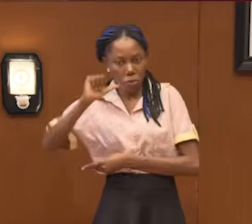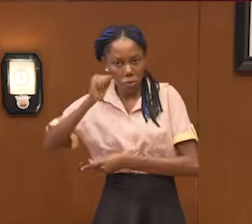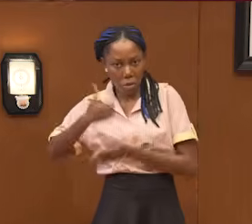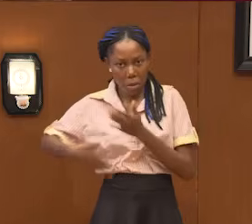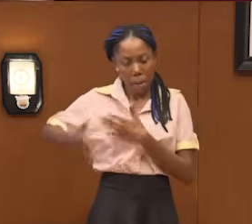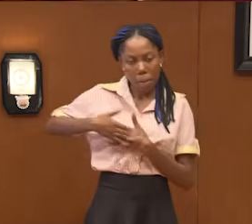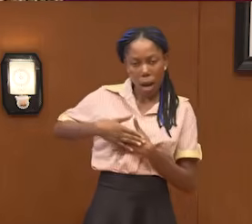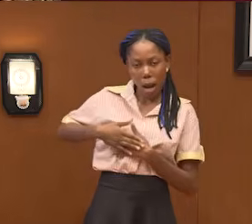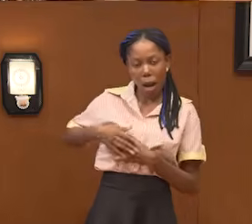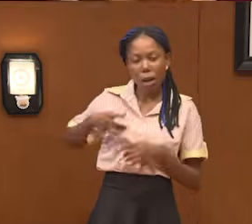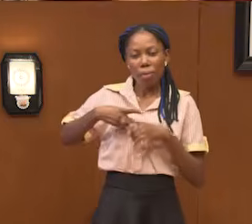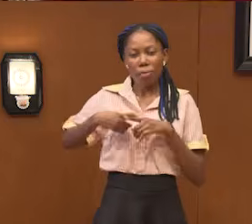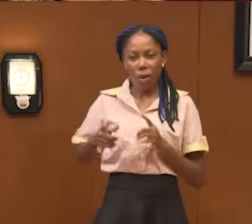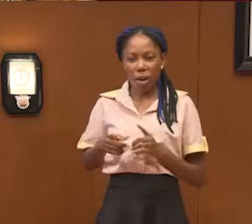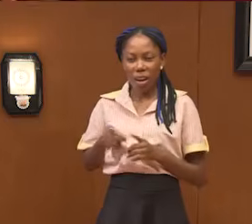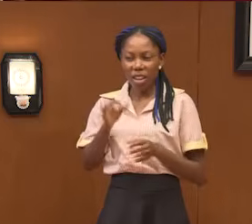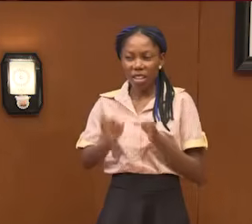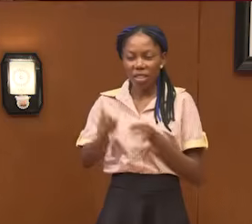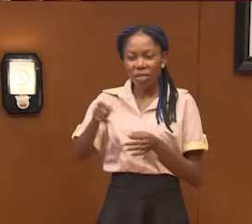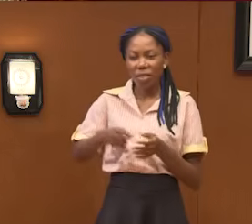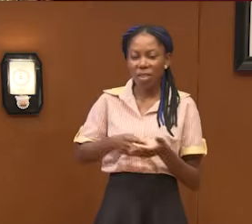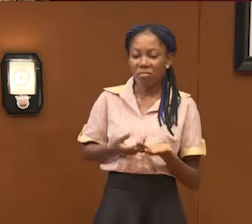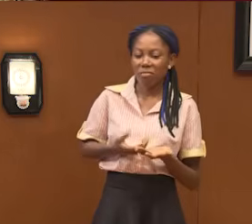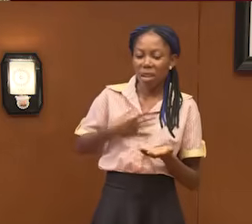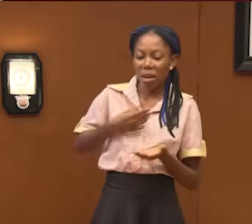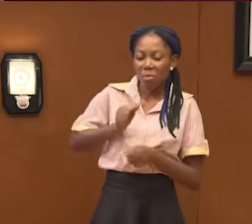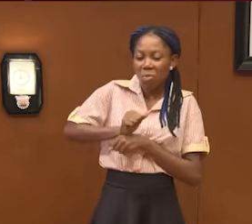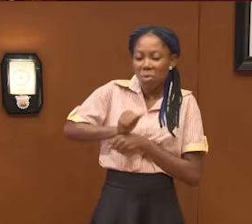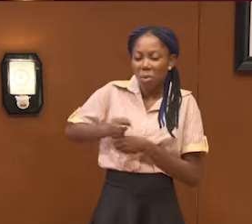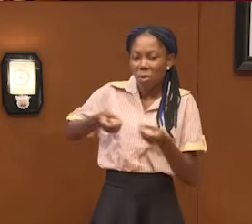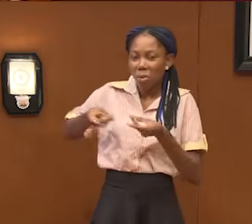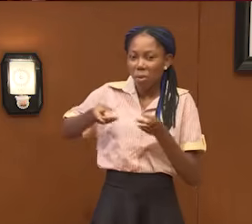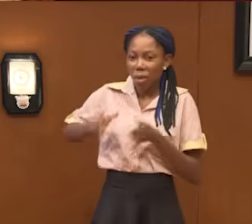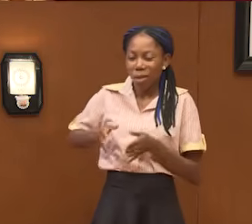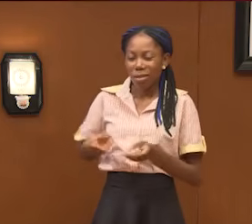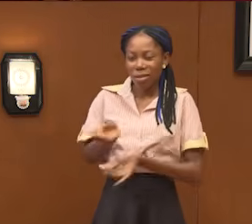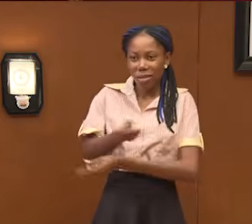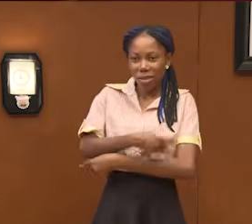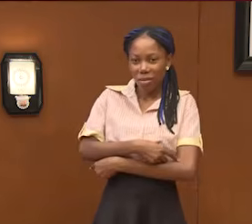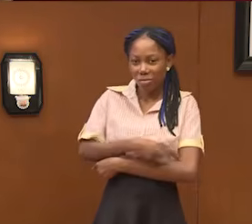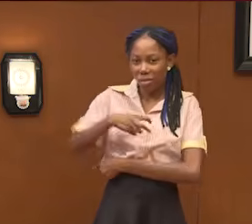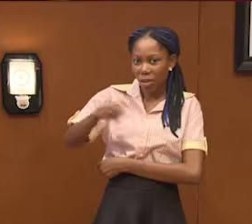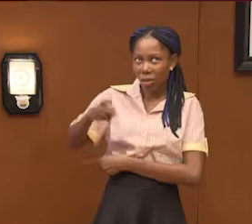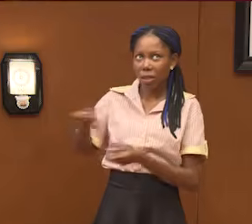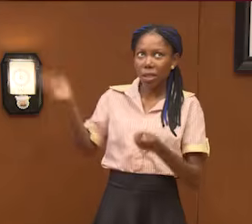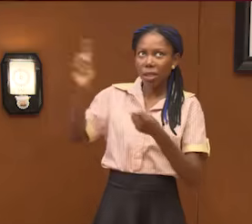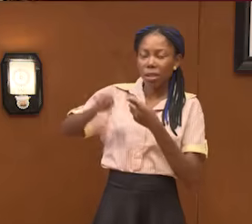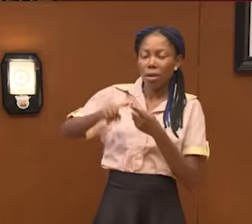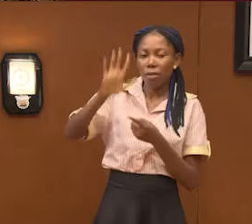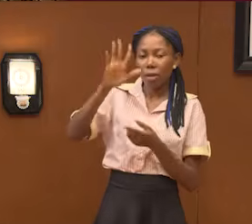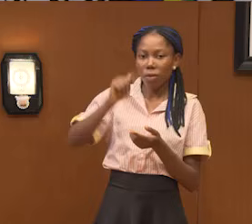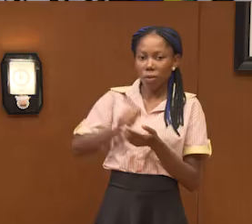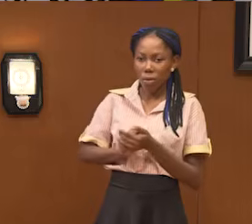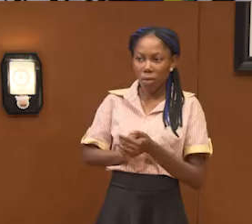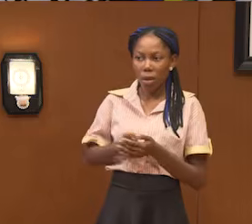in Thursday. But if I'm doing repair on my motor, if I travel today, Friday, I'll be back on Sunday. If I'm back on Sunday, I will give them money. Even